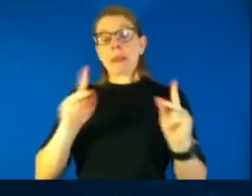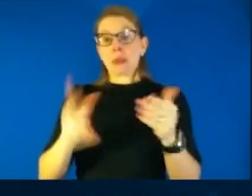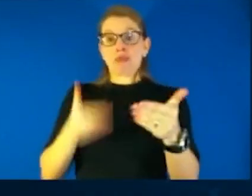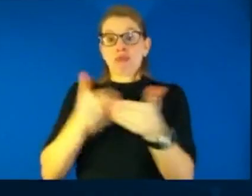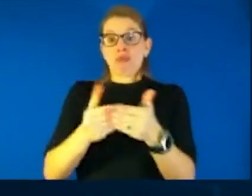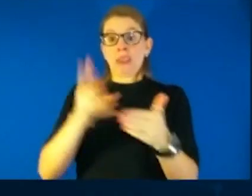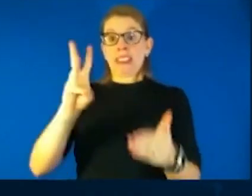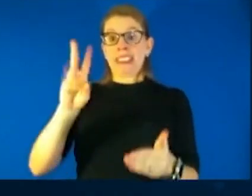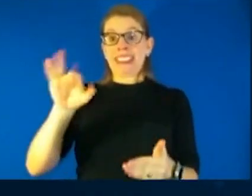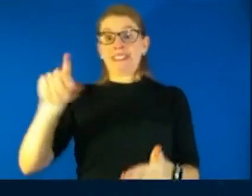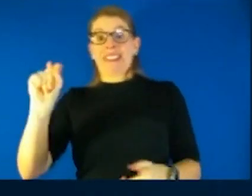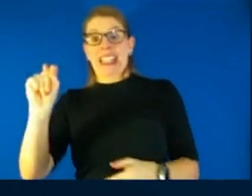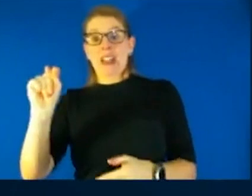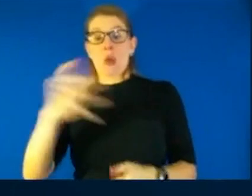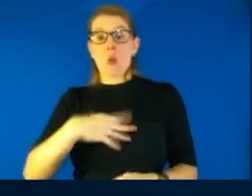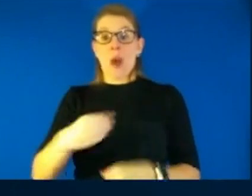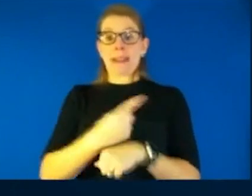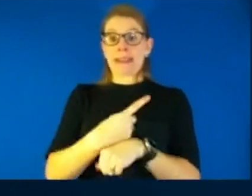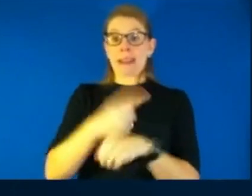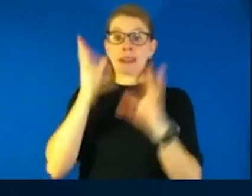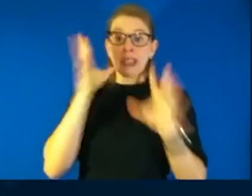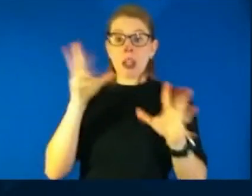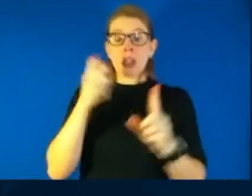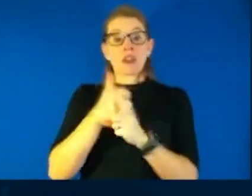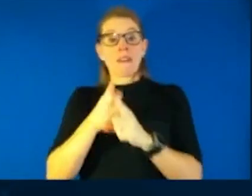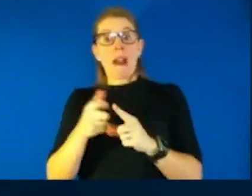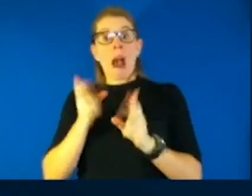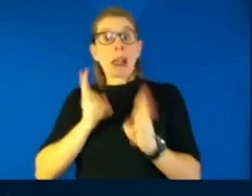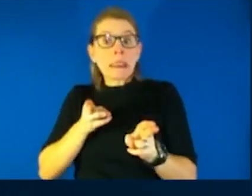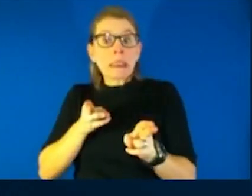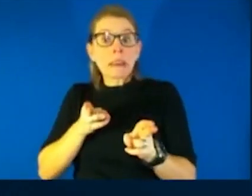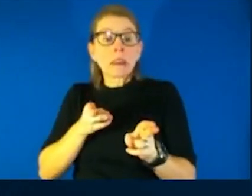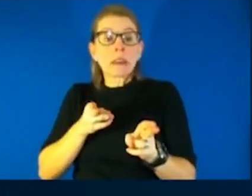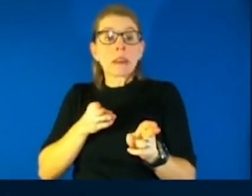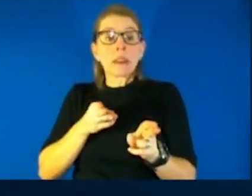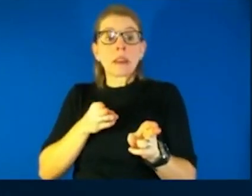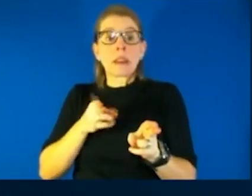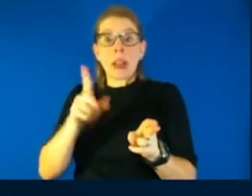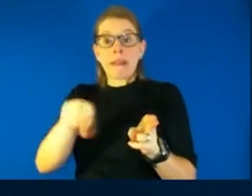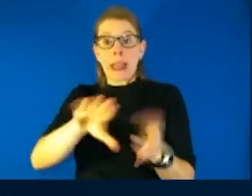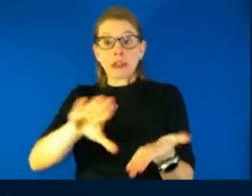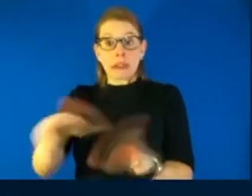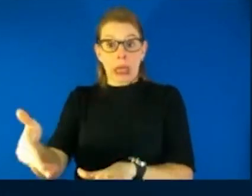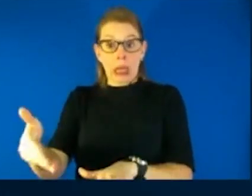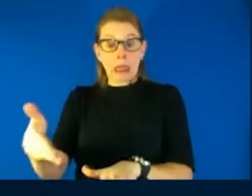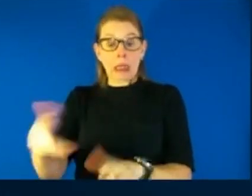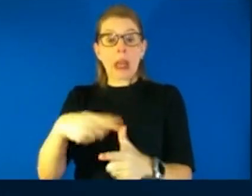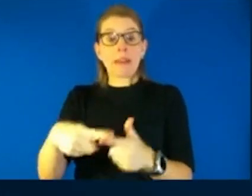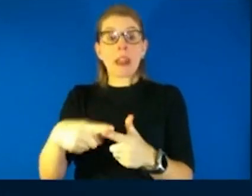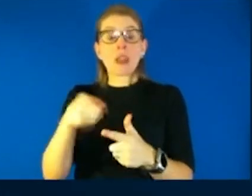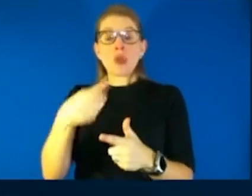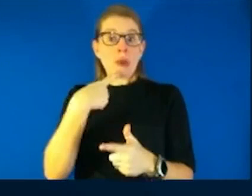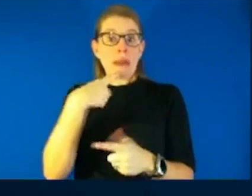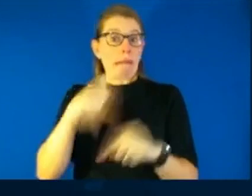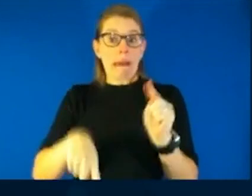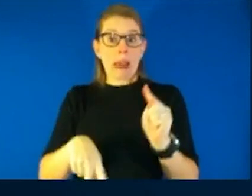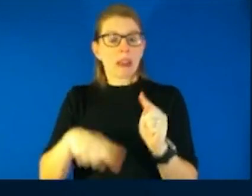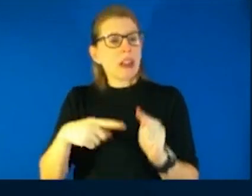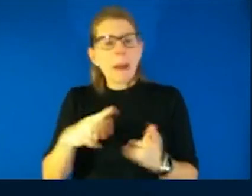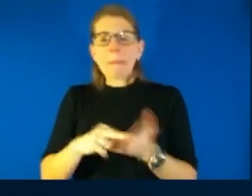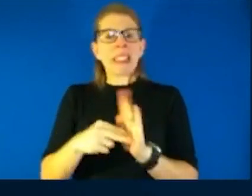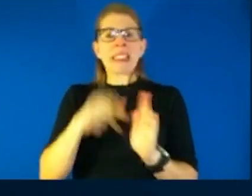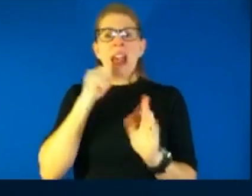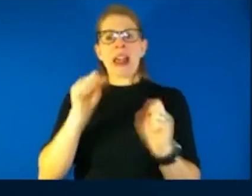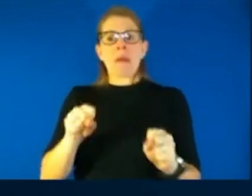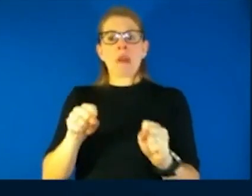but I was just thinking about that. I mean, when you're hunting, I mean, they're dead. And then you say that you can't, they're not able to get infected